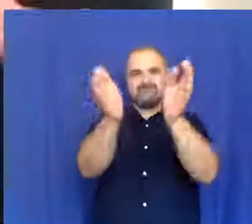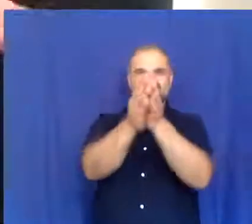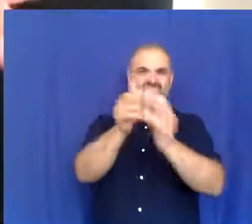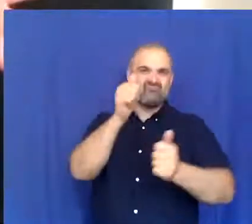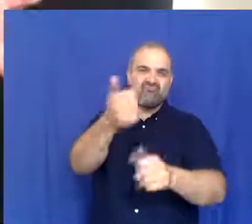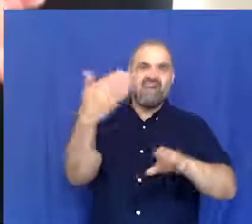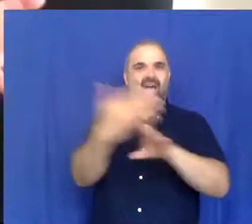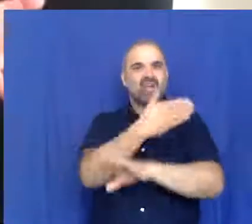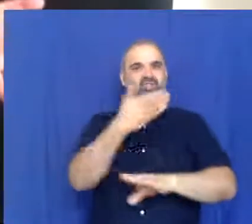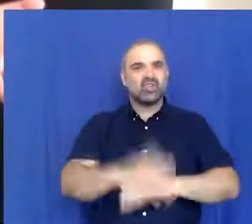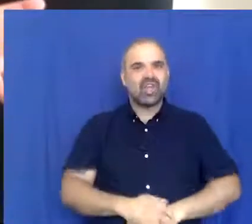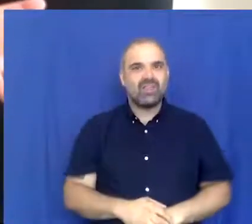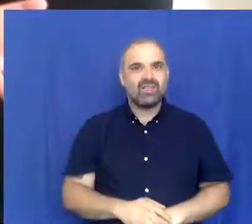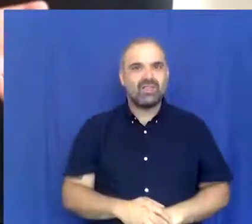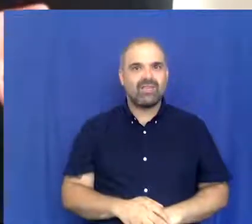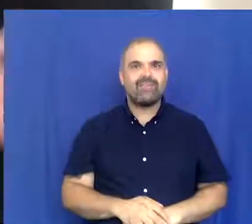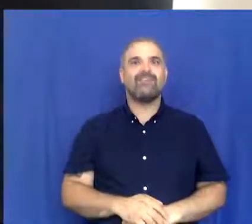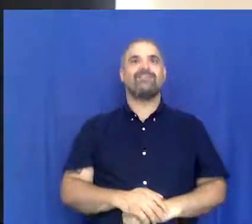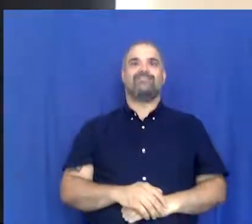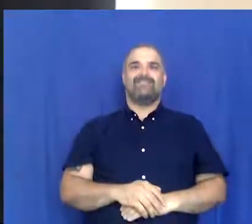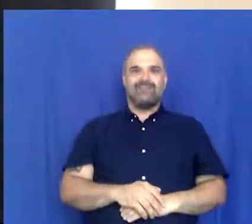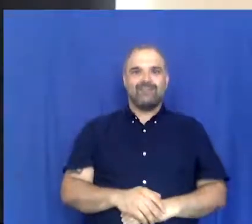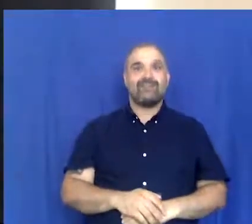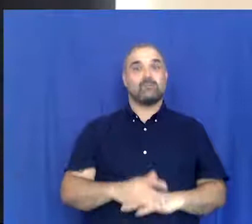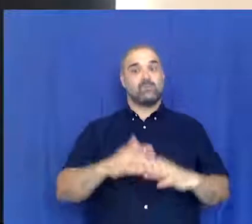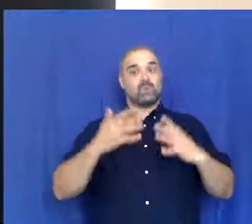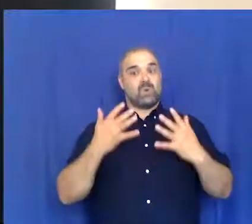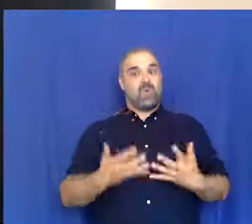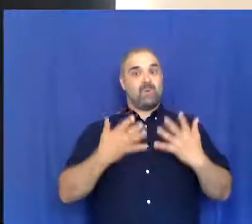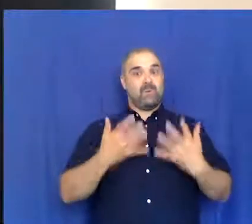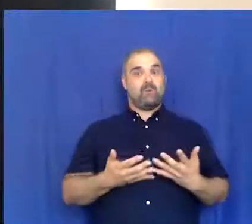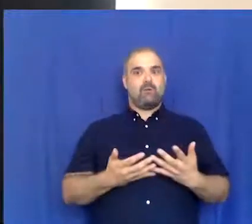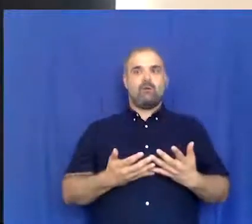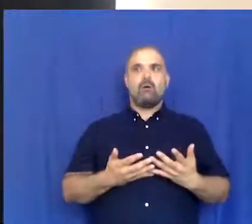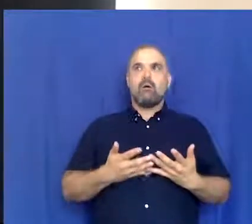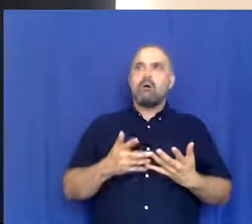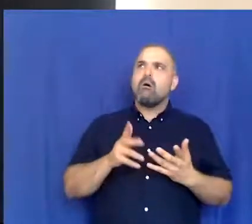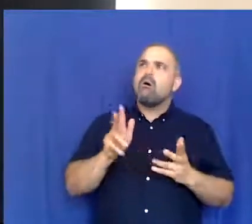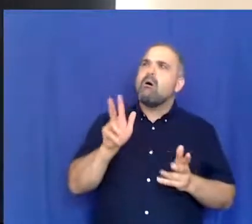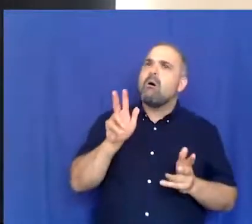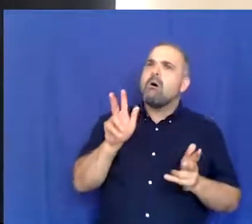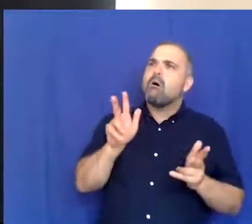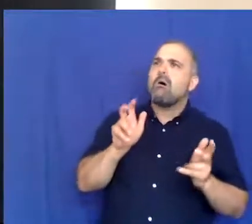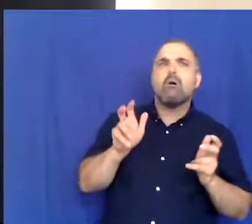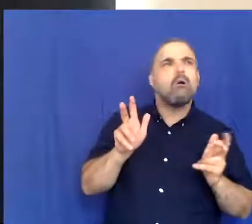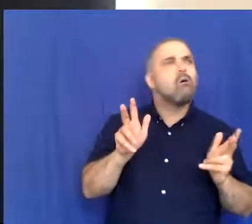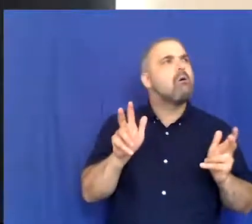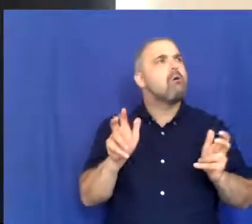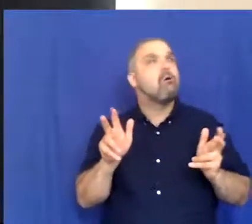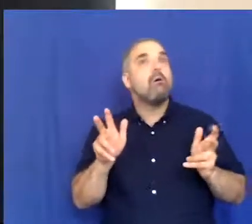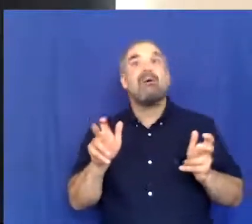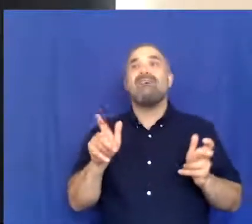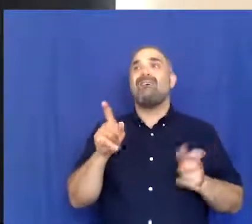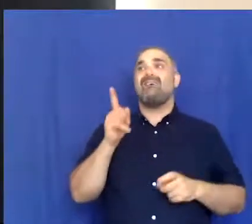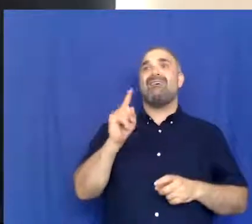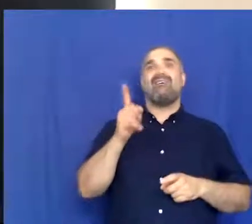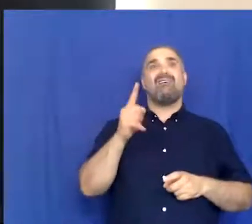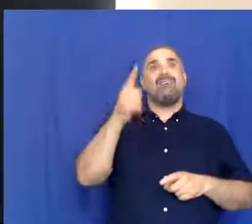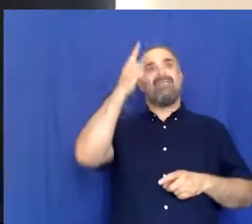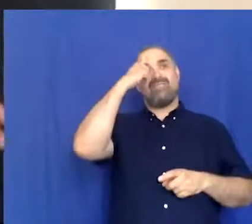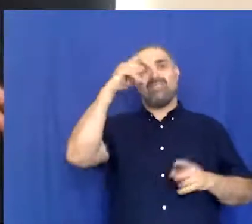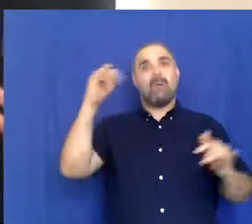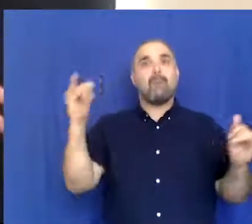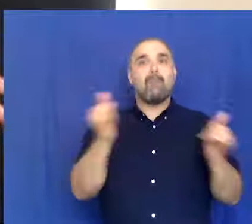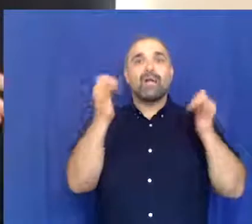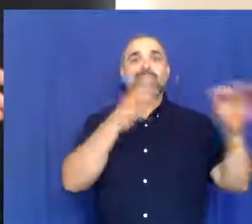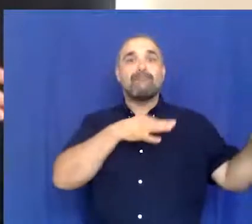done, great actions. Now, what's that I can hear? I think